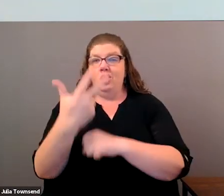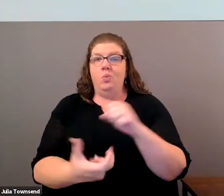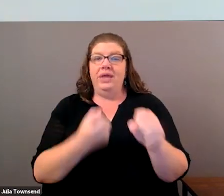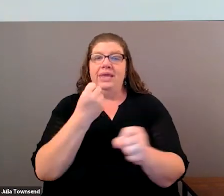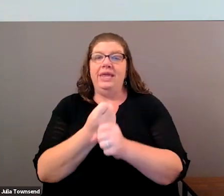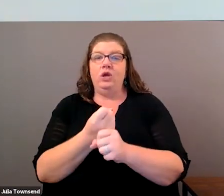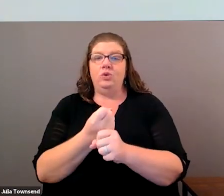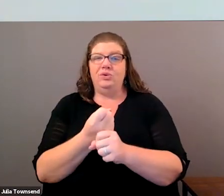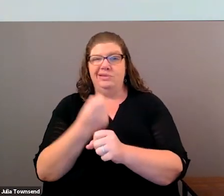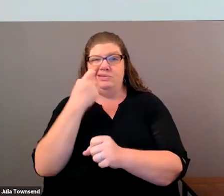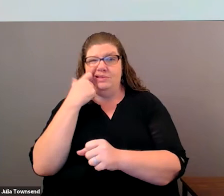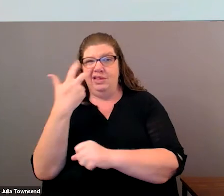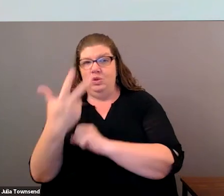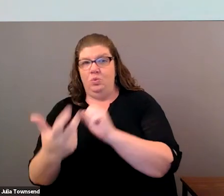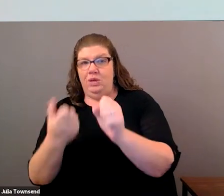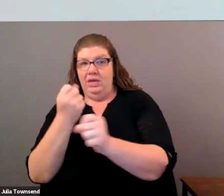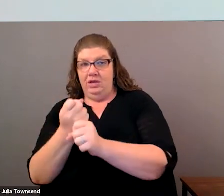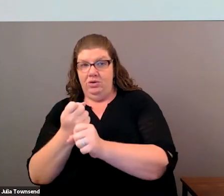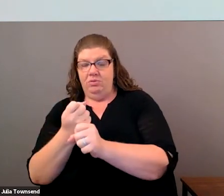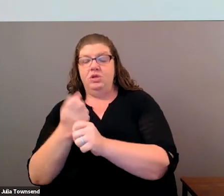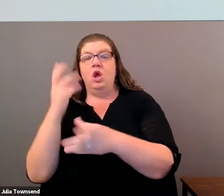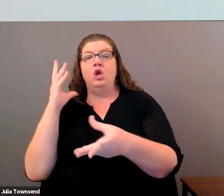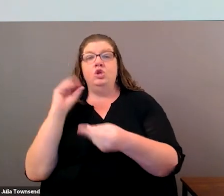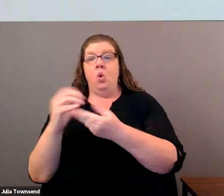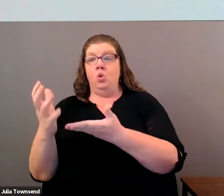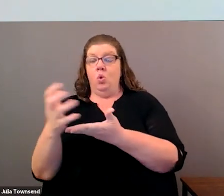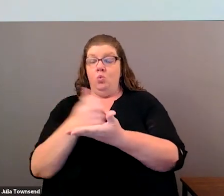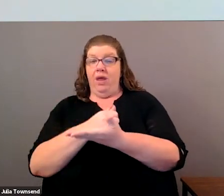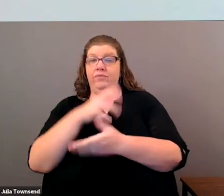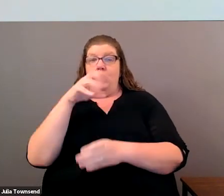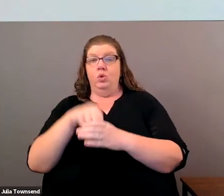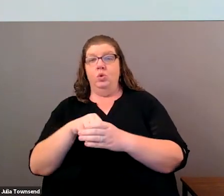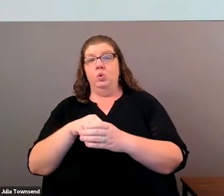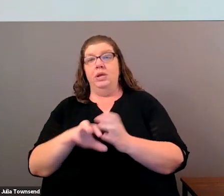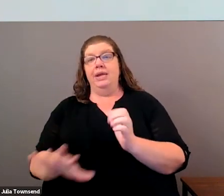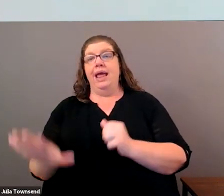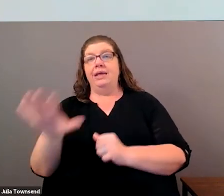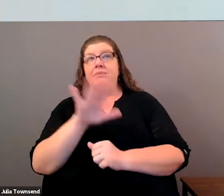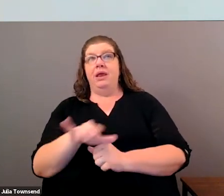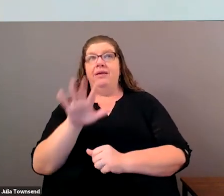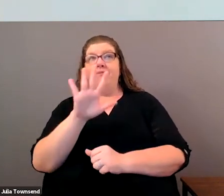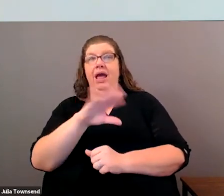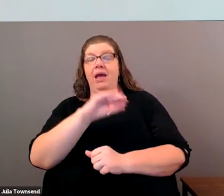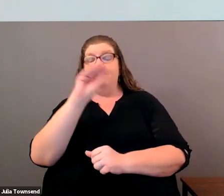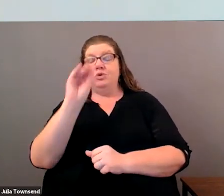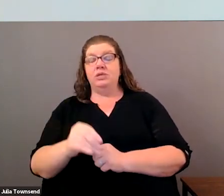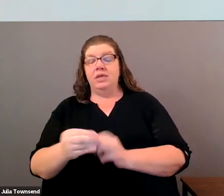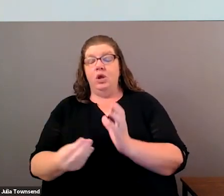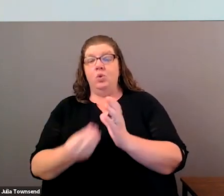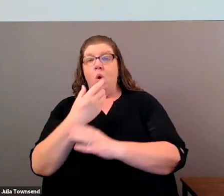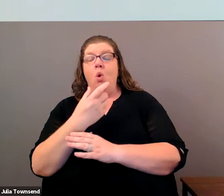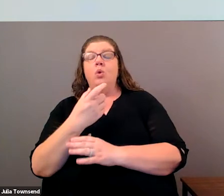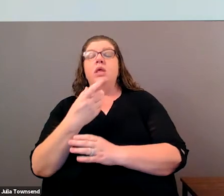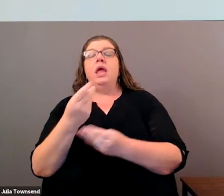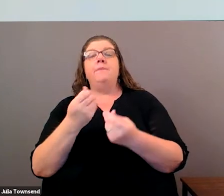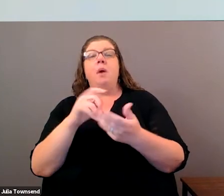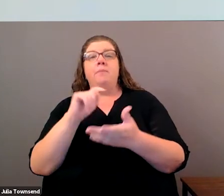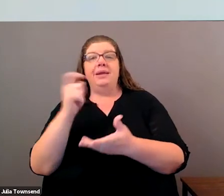chart. All 3 years of total revenue include an estimated 5% growth in property tax